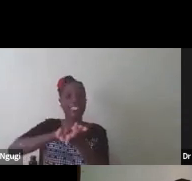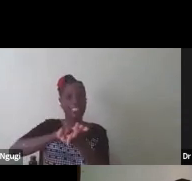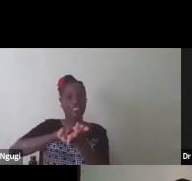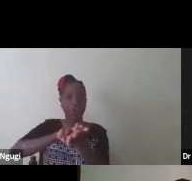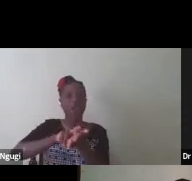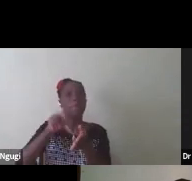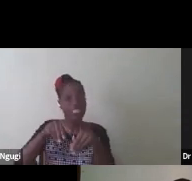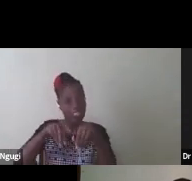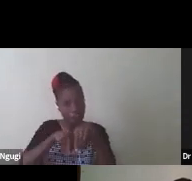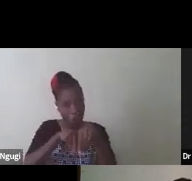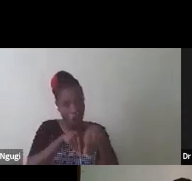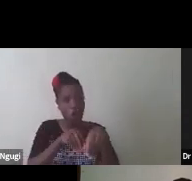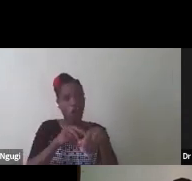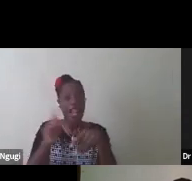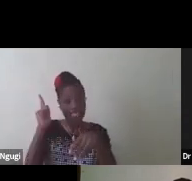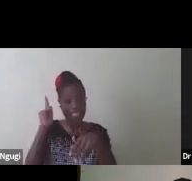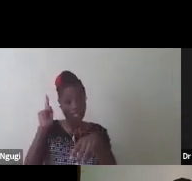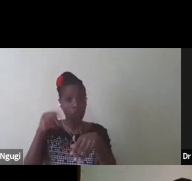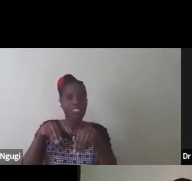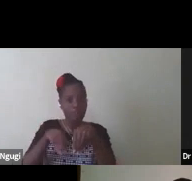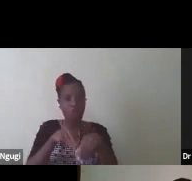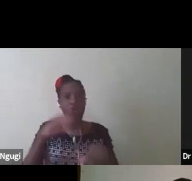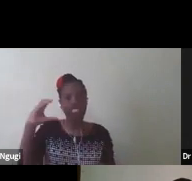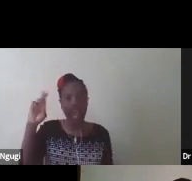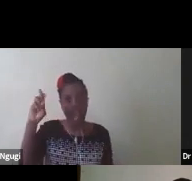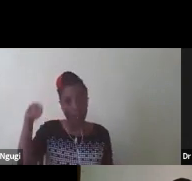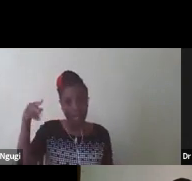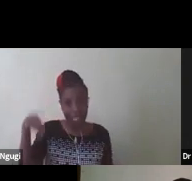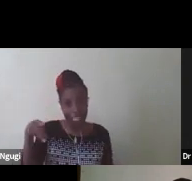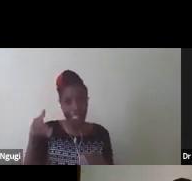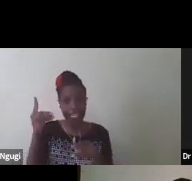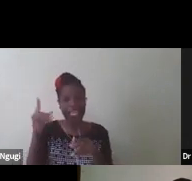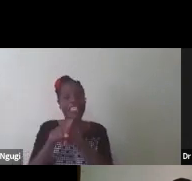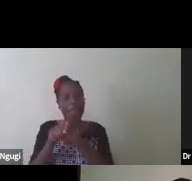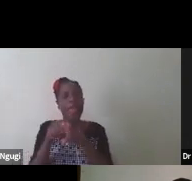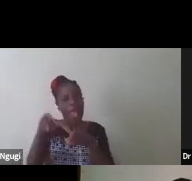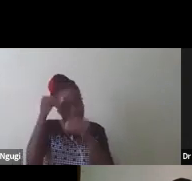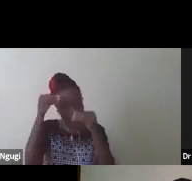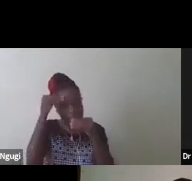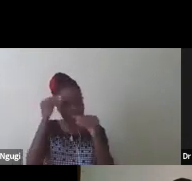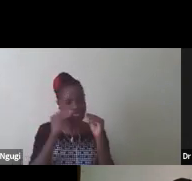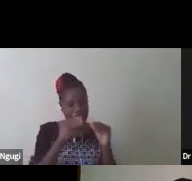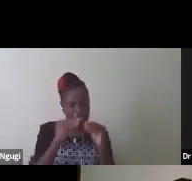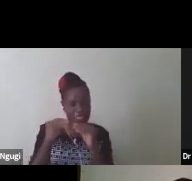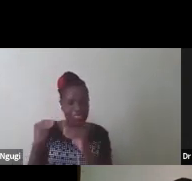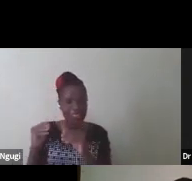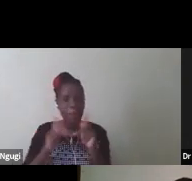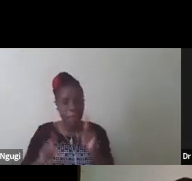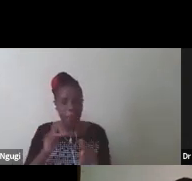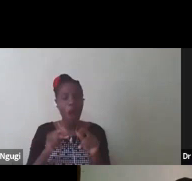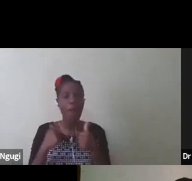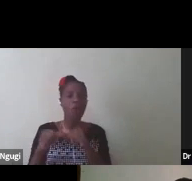the CRPD and make sure that people get educated, what that means, the applicability of these laws,